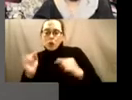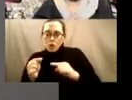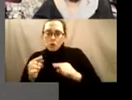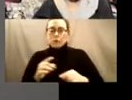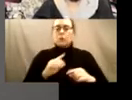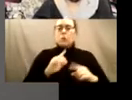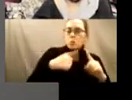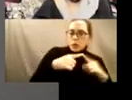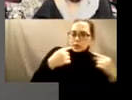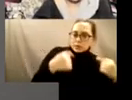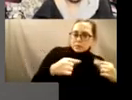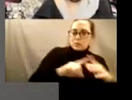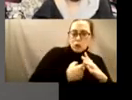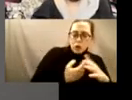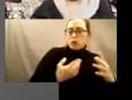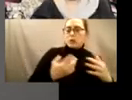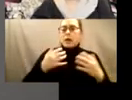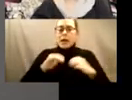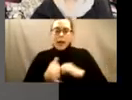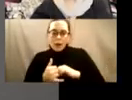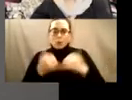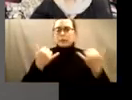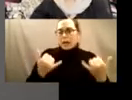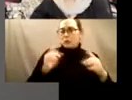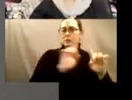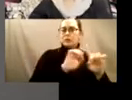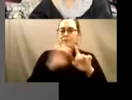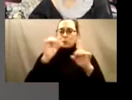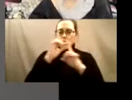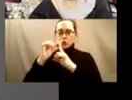start? How? Now.